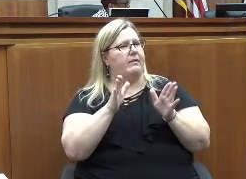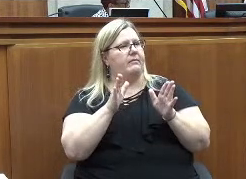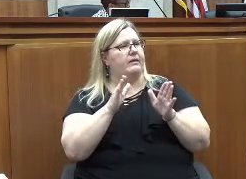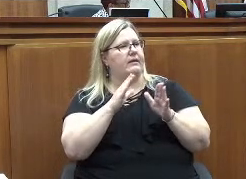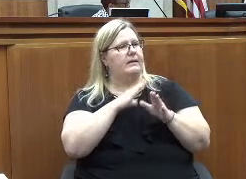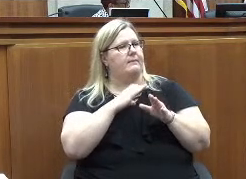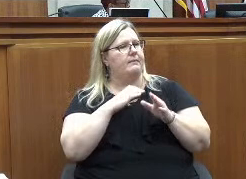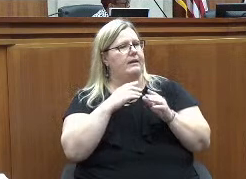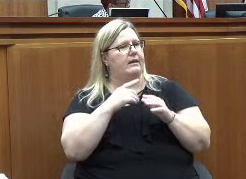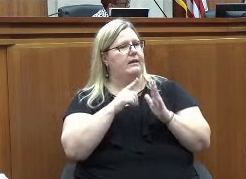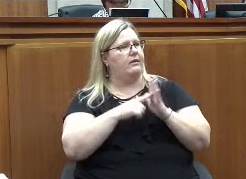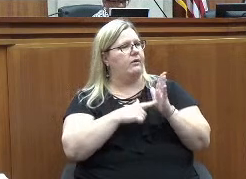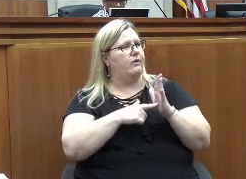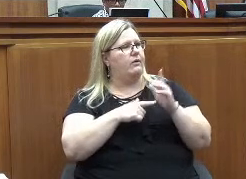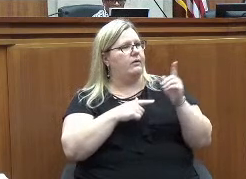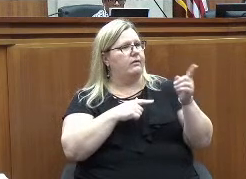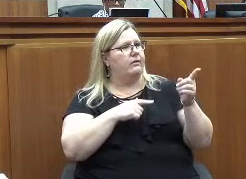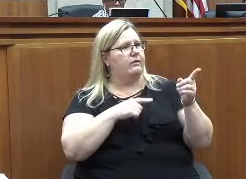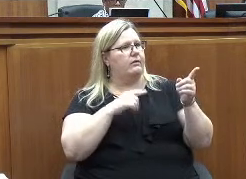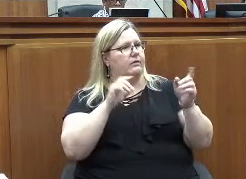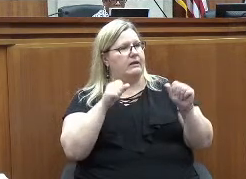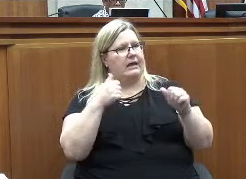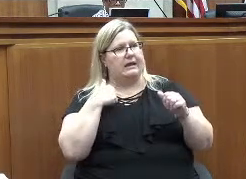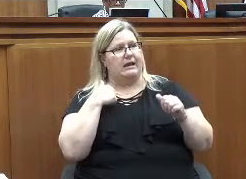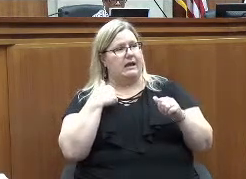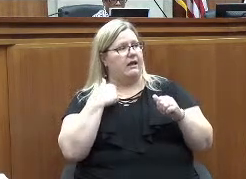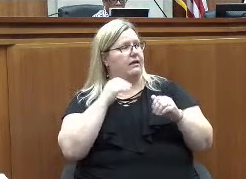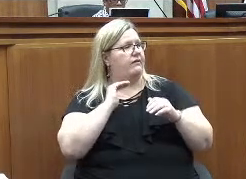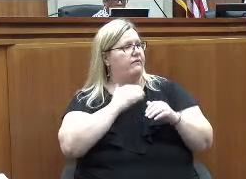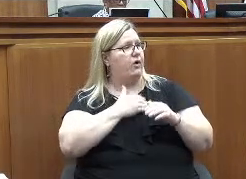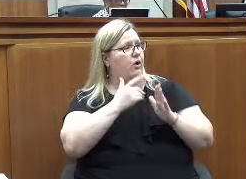get Ms. Joan Hunt. We can have our attorney.